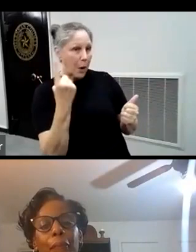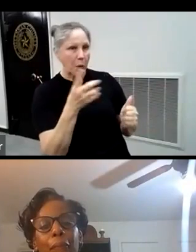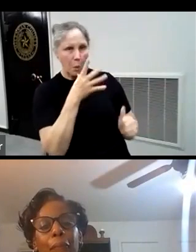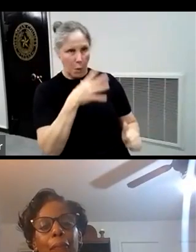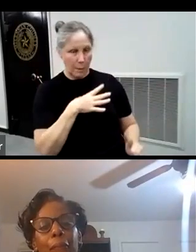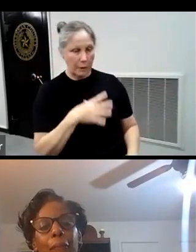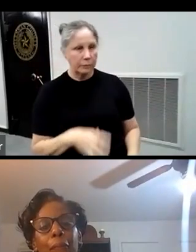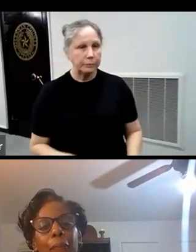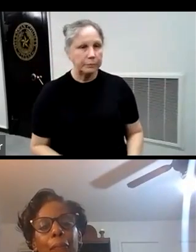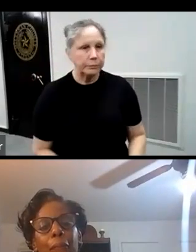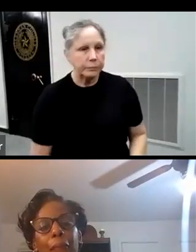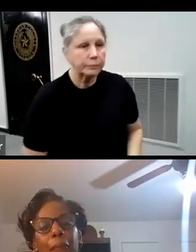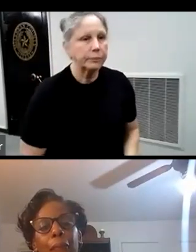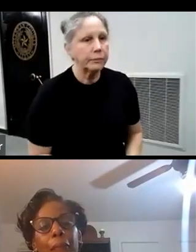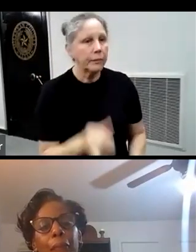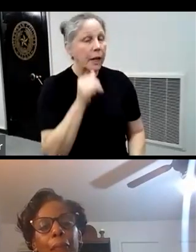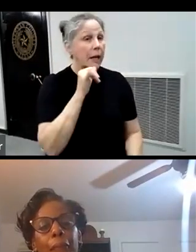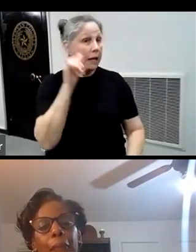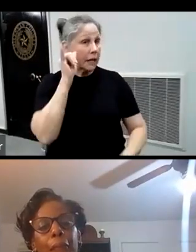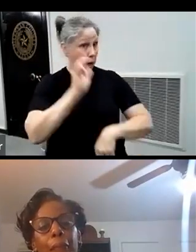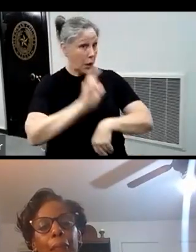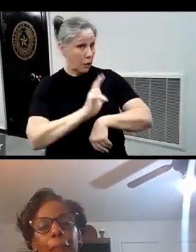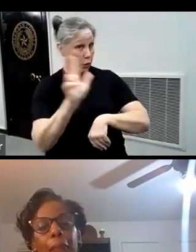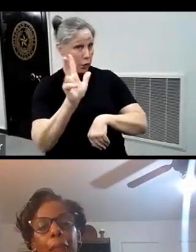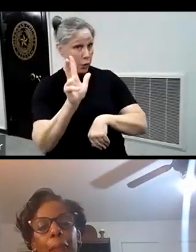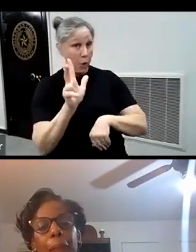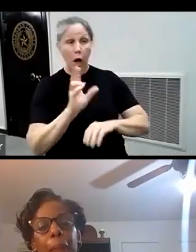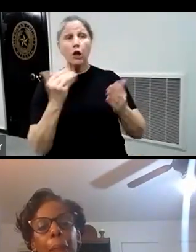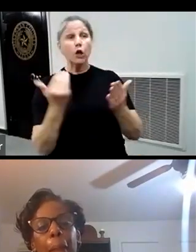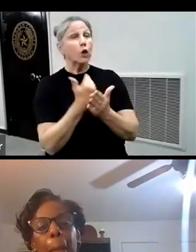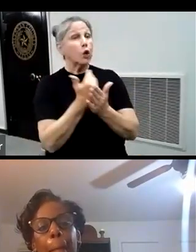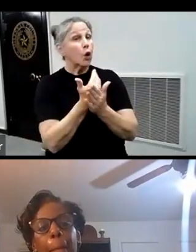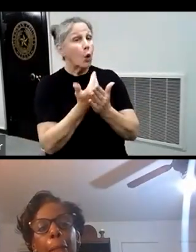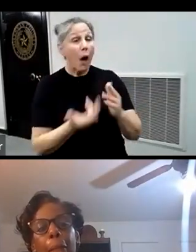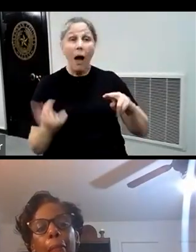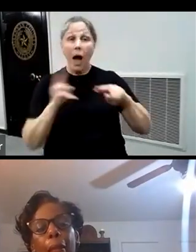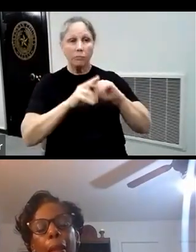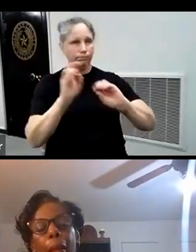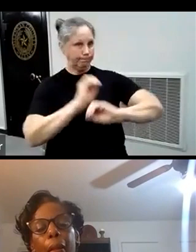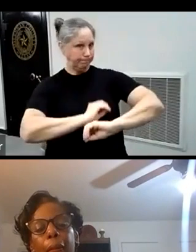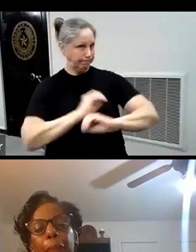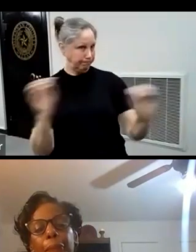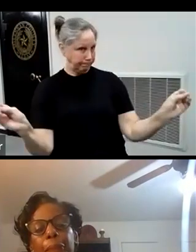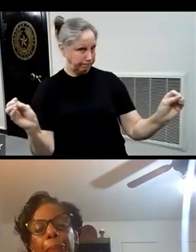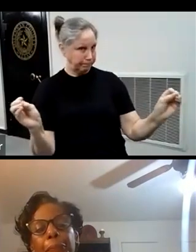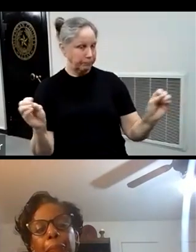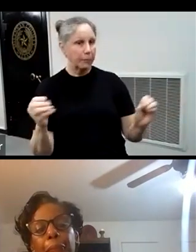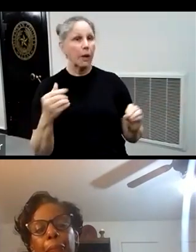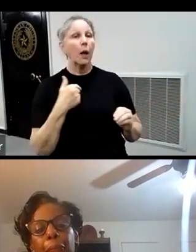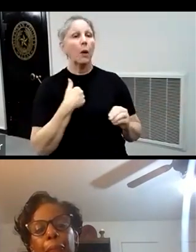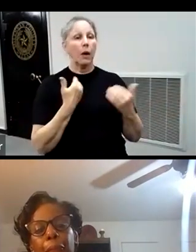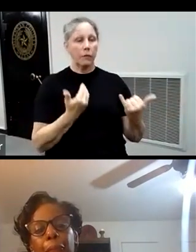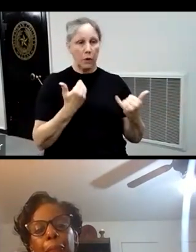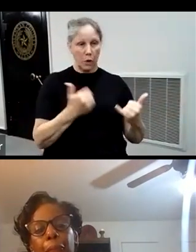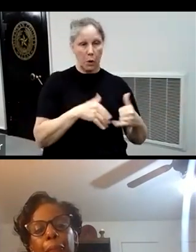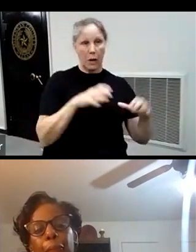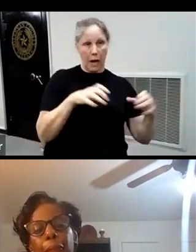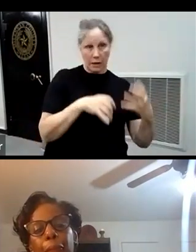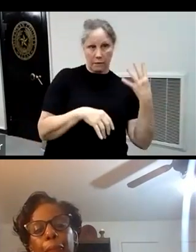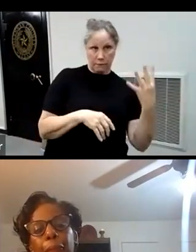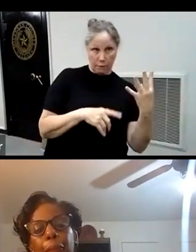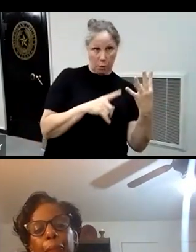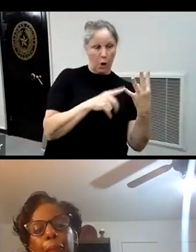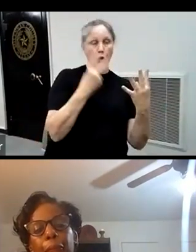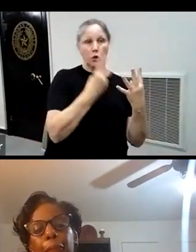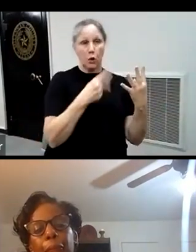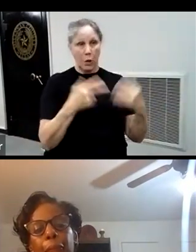of yesterday at 3 o'clock, we reported no new cases of COVID. We have 4 active cases. 2 of those cases are